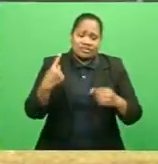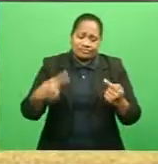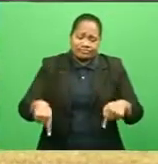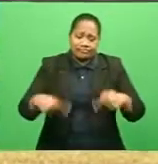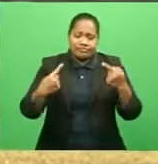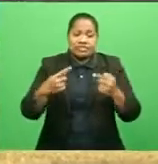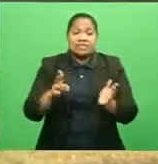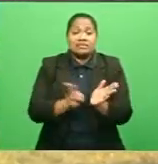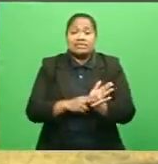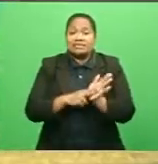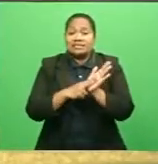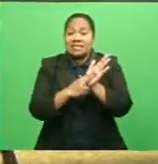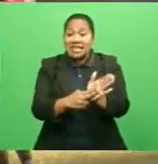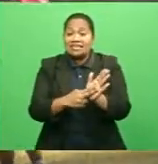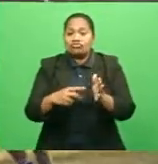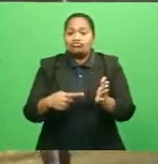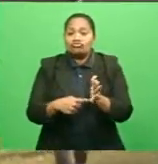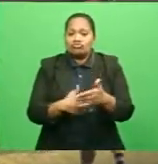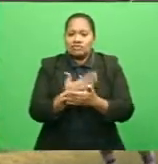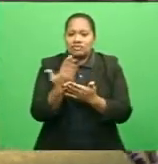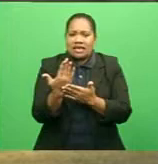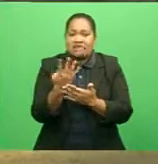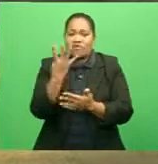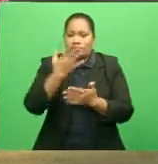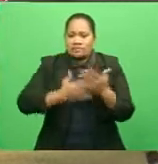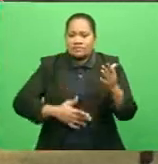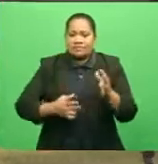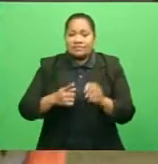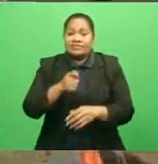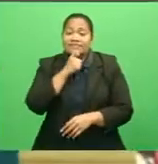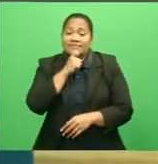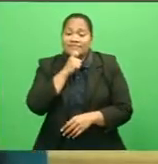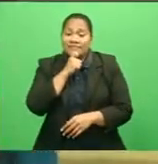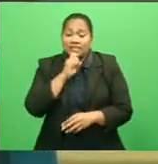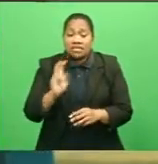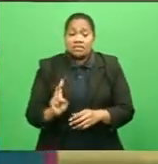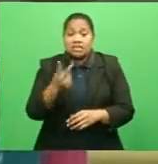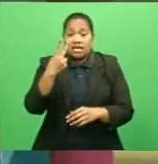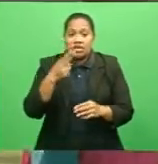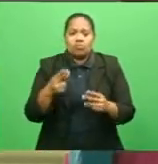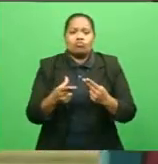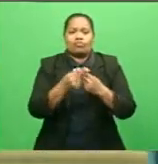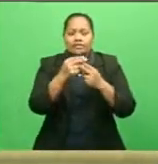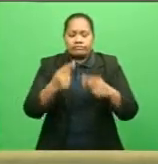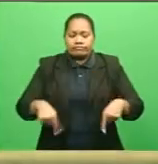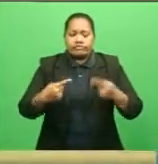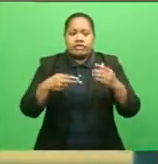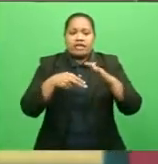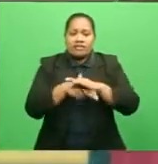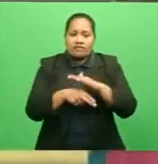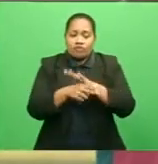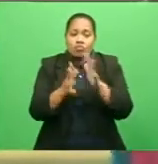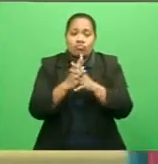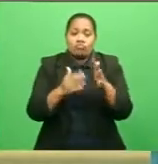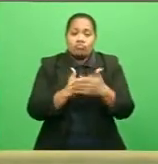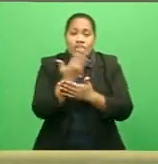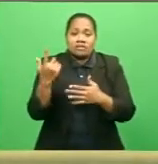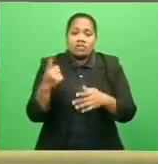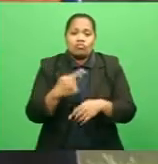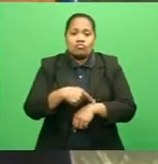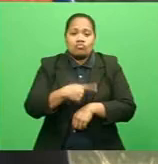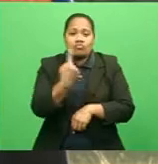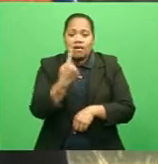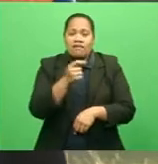next Tuesday at 4:30 p.m. The second match is against Navua on Wednesday at 1 p.m. and their final